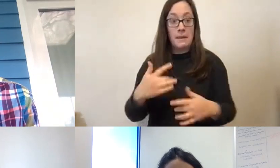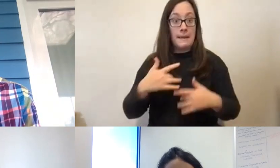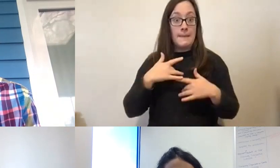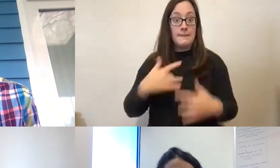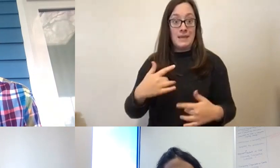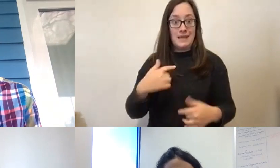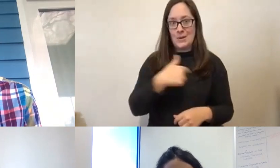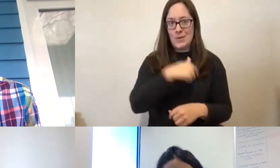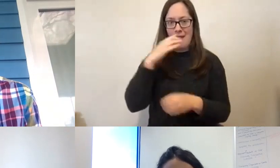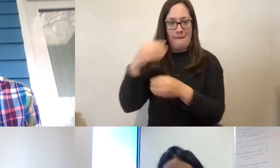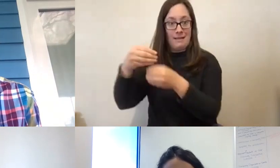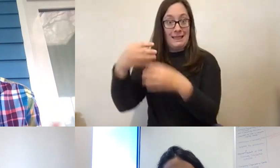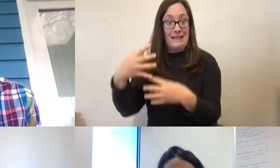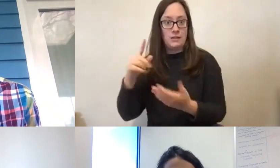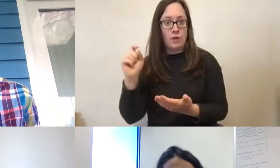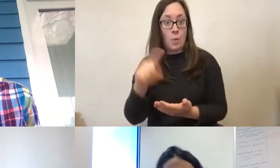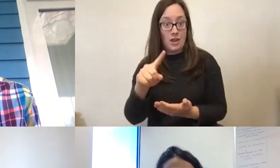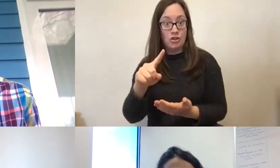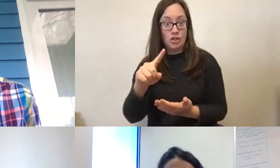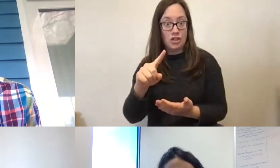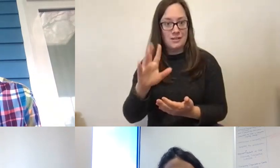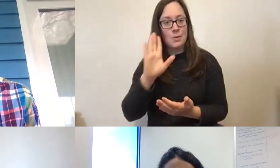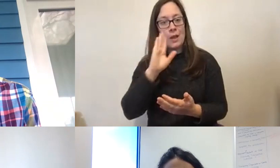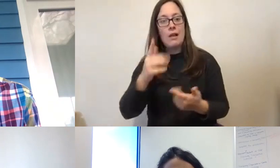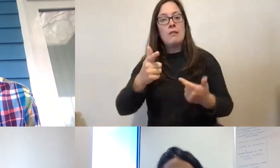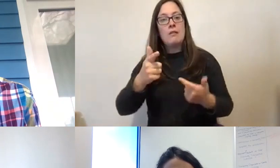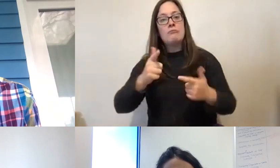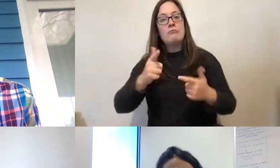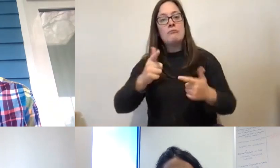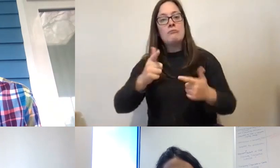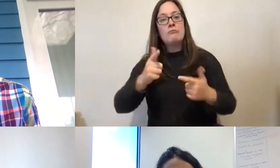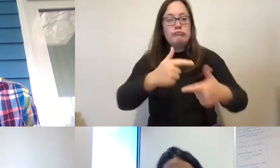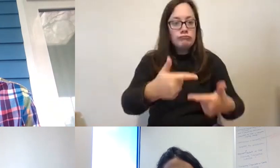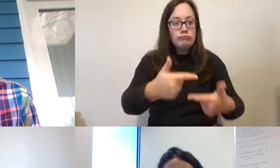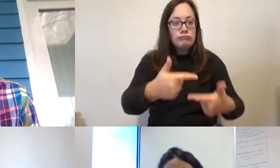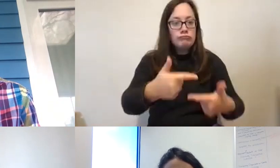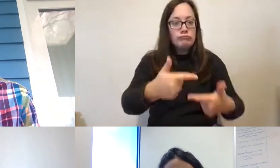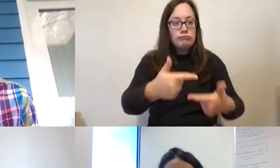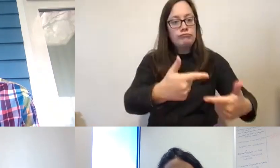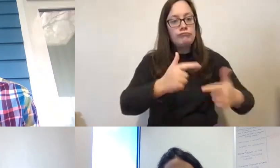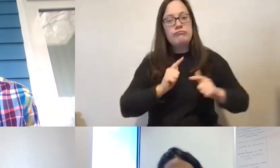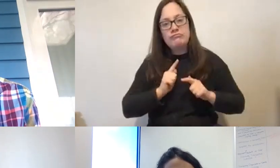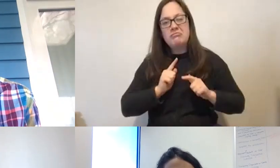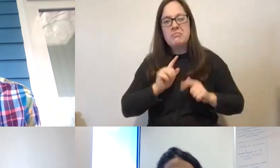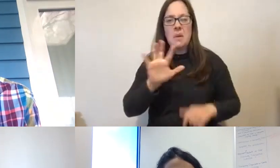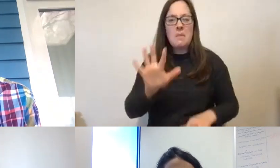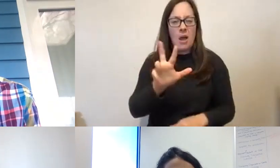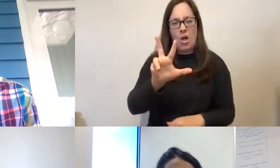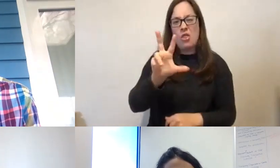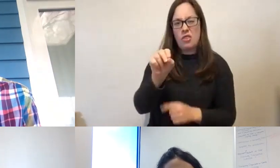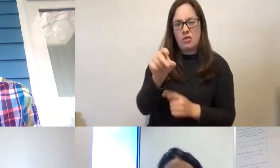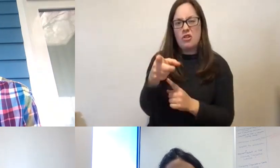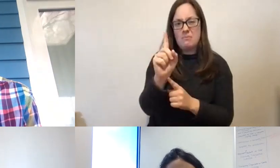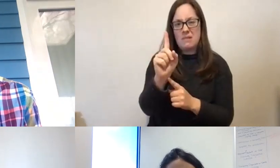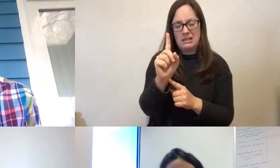we ask those folks, and that usually takes up the first 30 minutes or so. And then after that time, we'll then turn it over to the